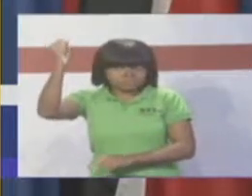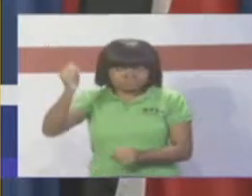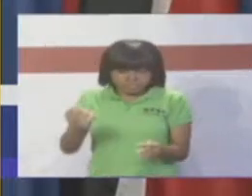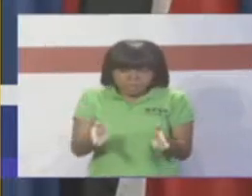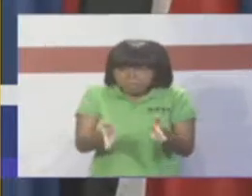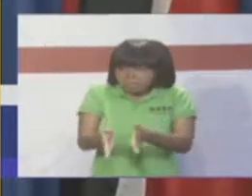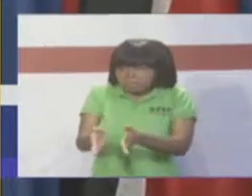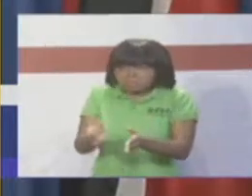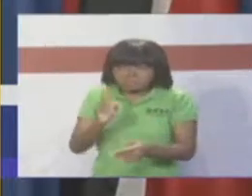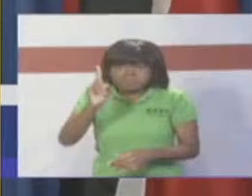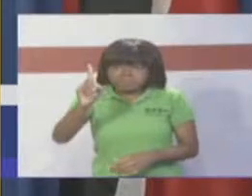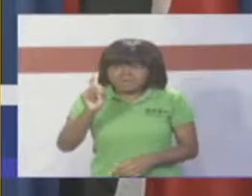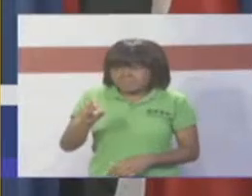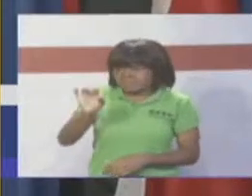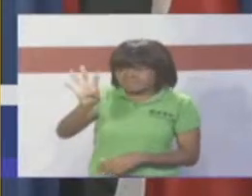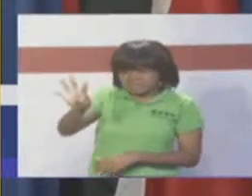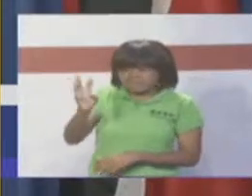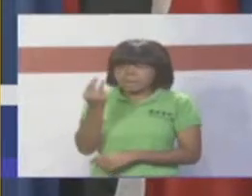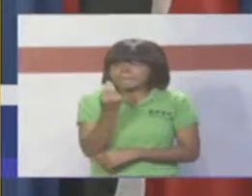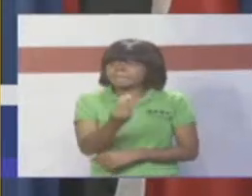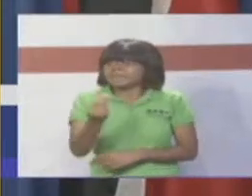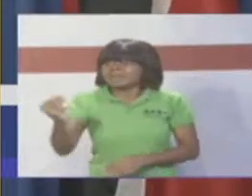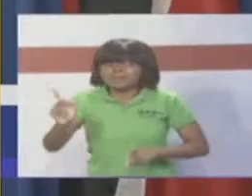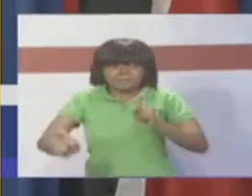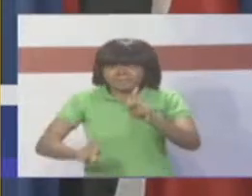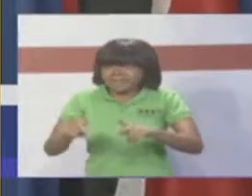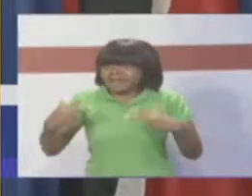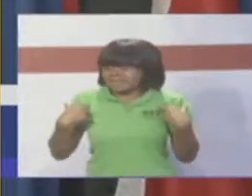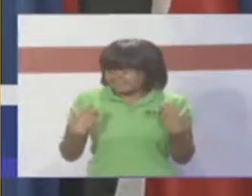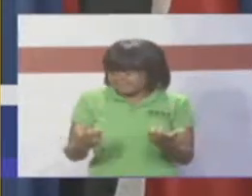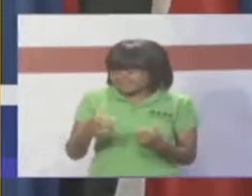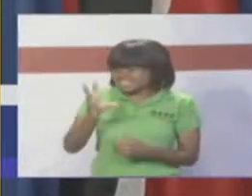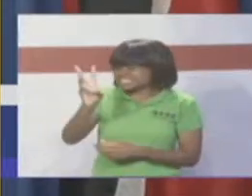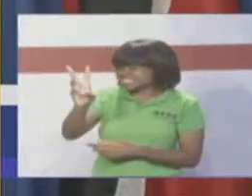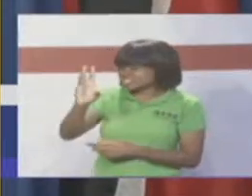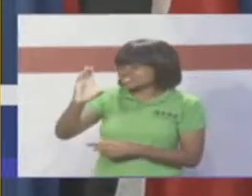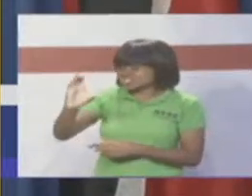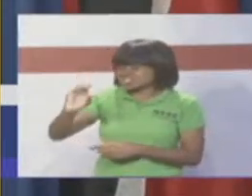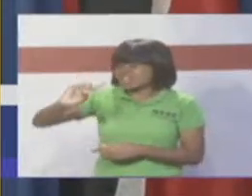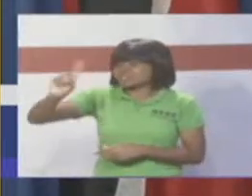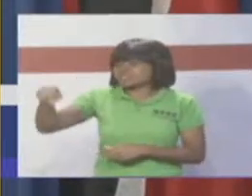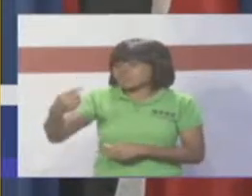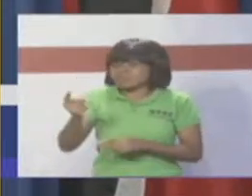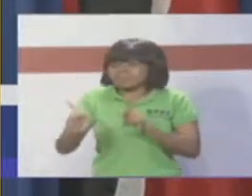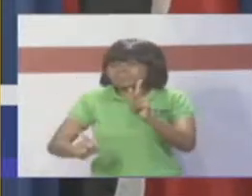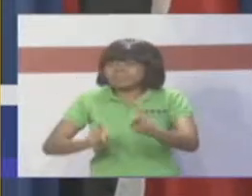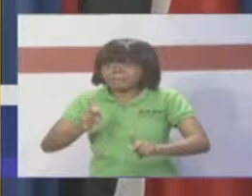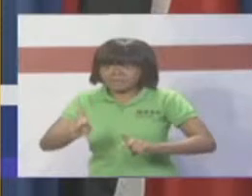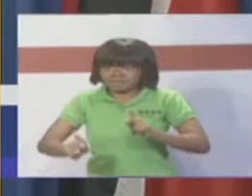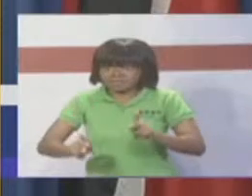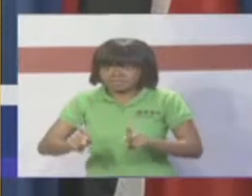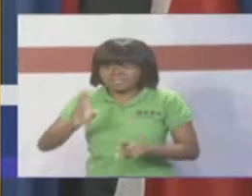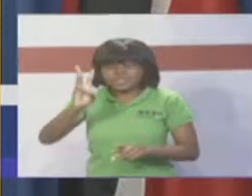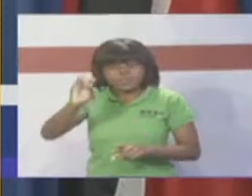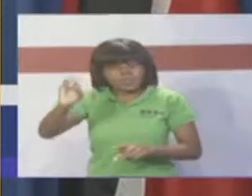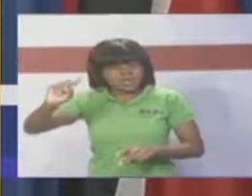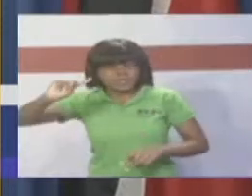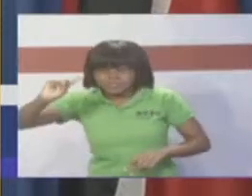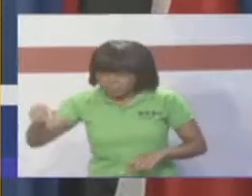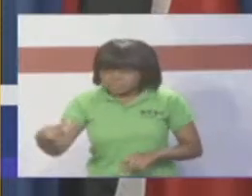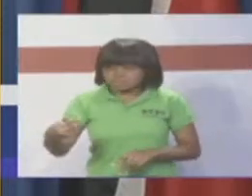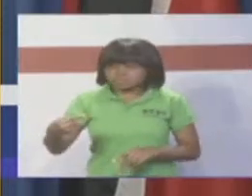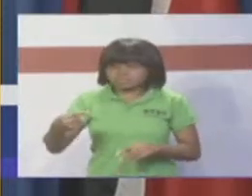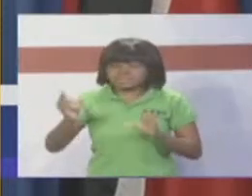have 600,000 people who could be vaccinated, who are